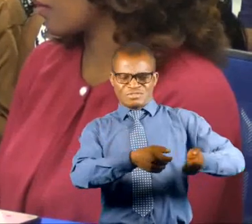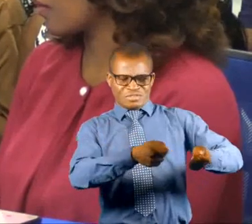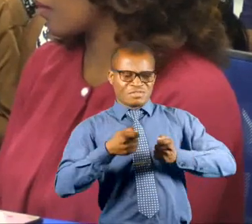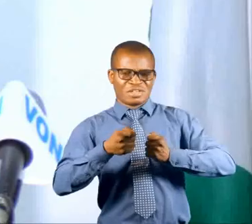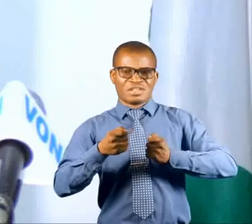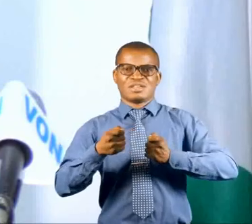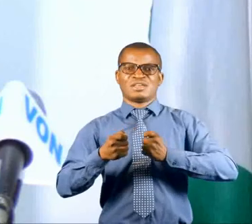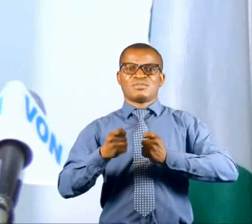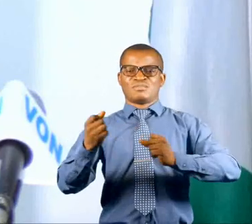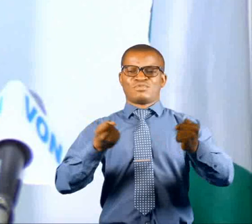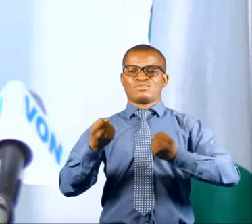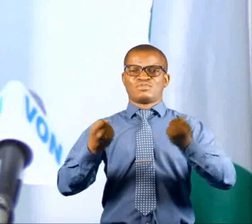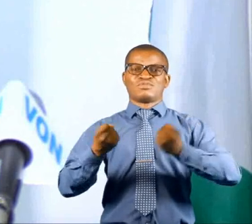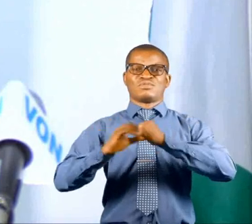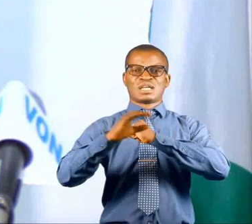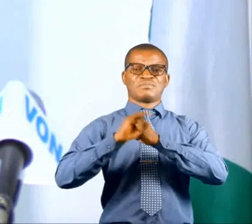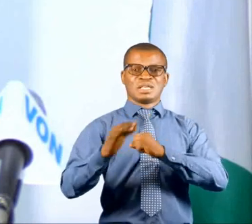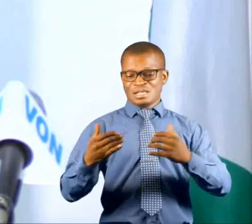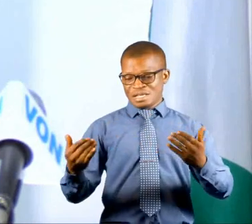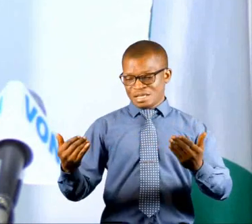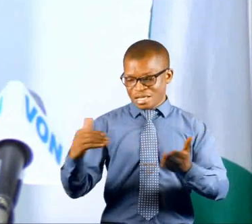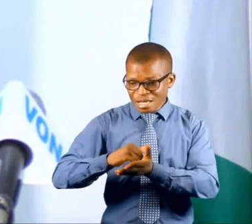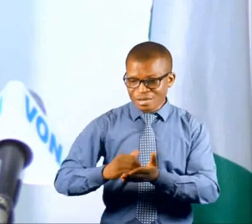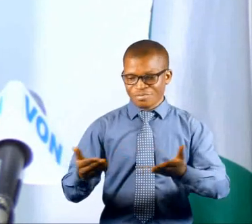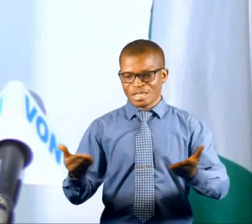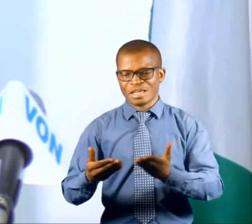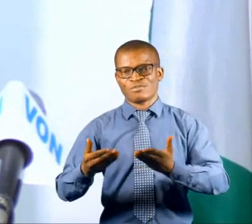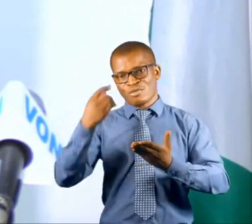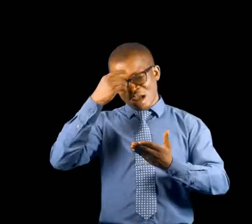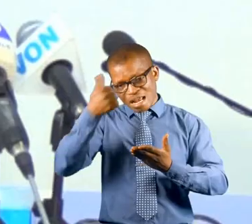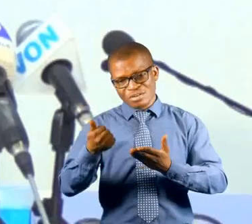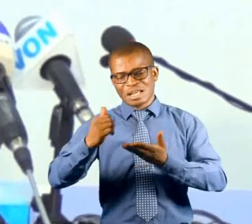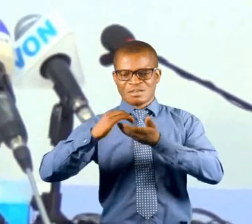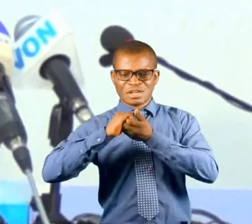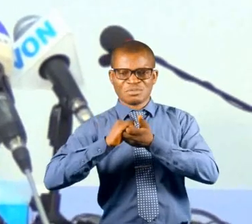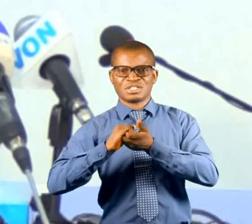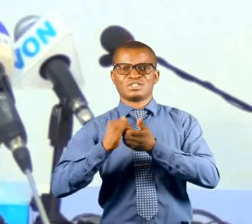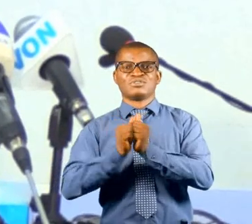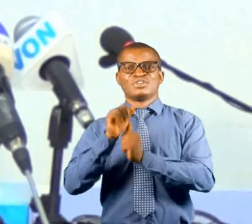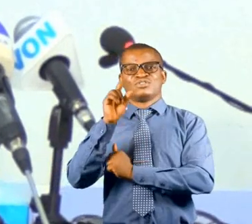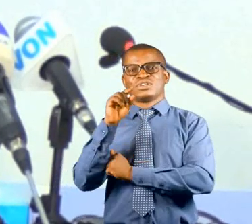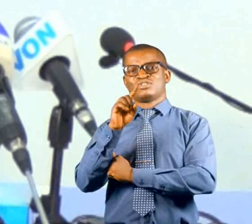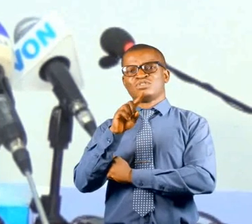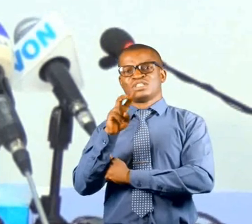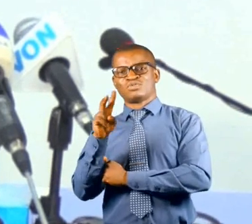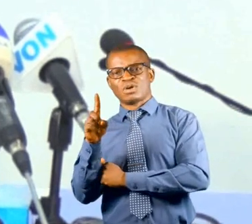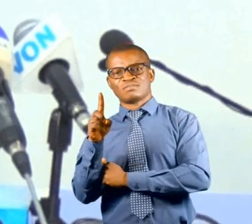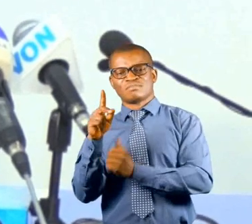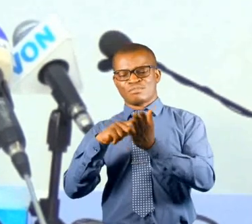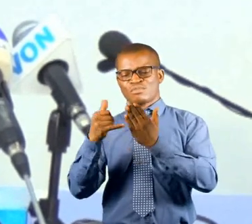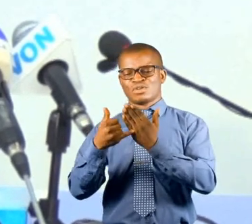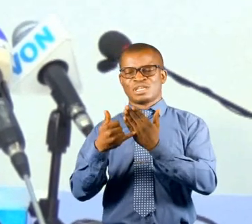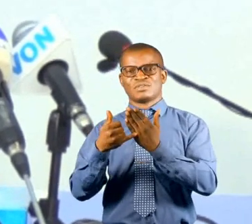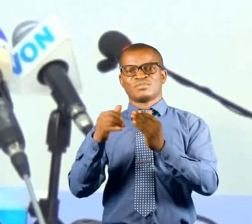campaign. We are here for the symbolic presentation of yet another collaborative effort, which builds on the 2021